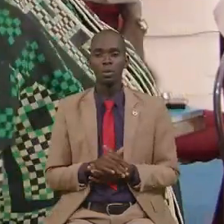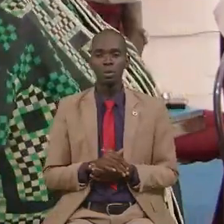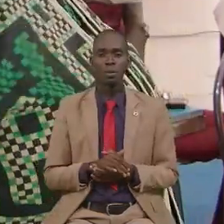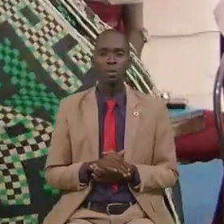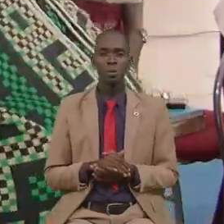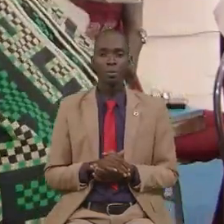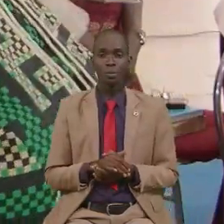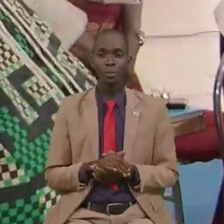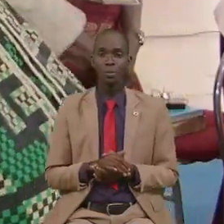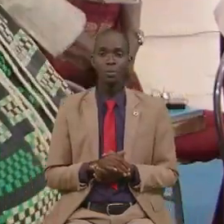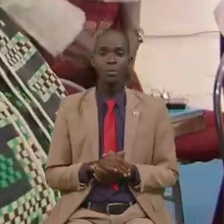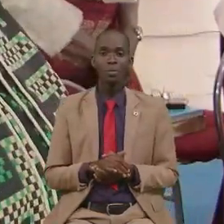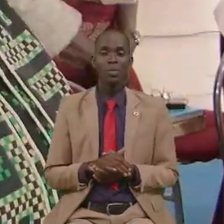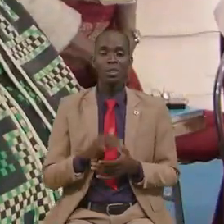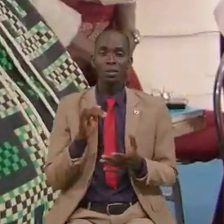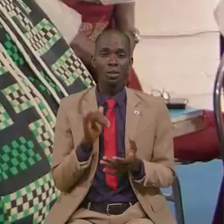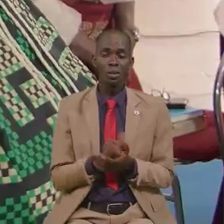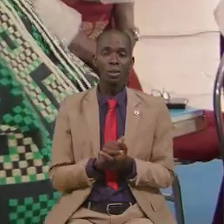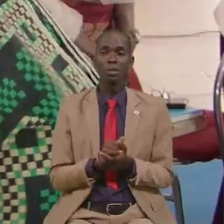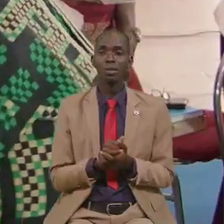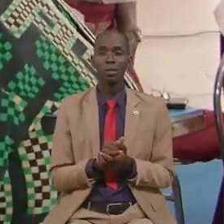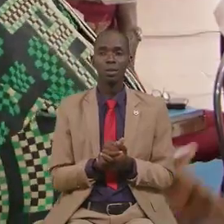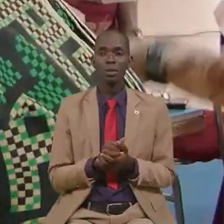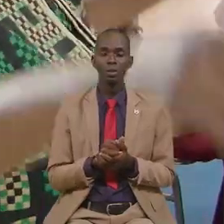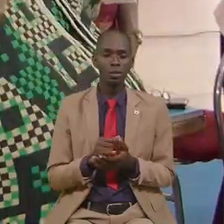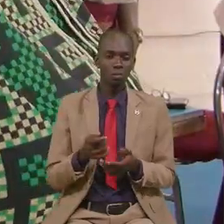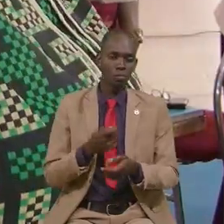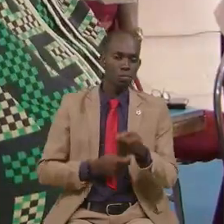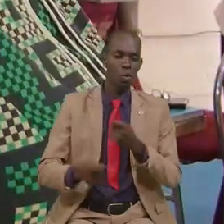that replaces all the weakness,